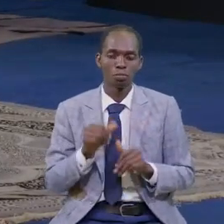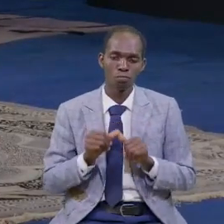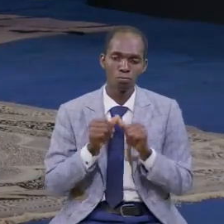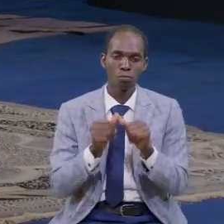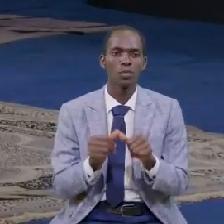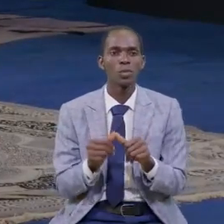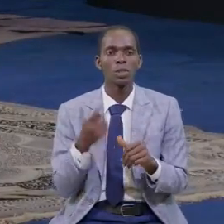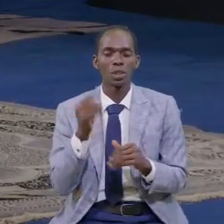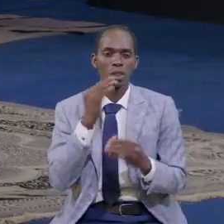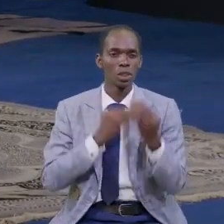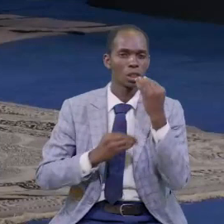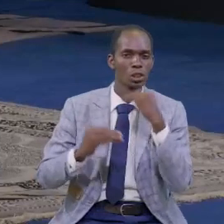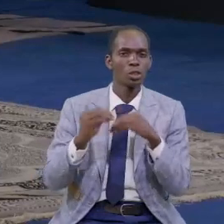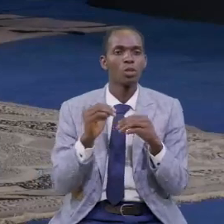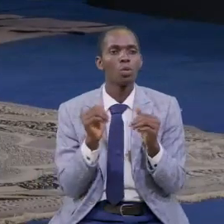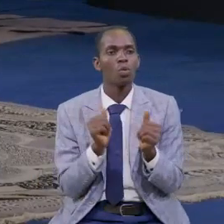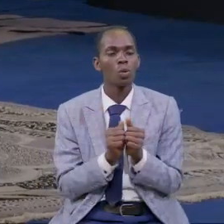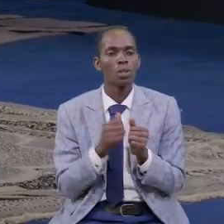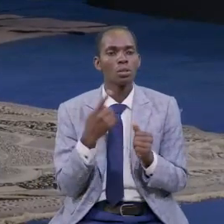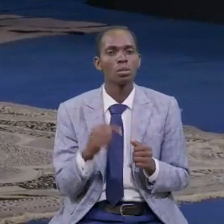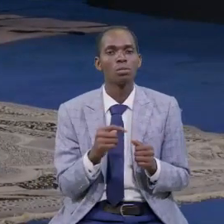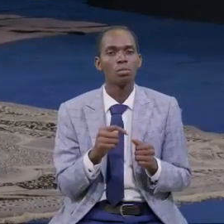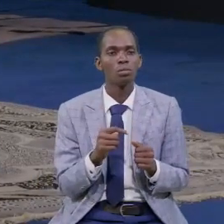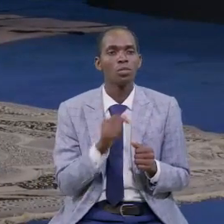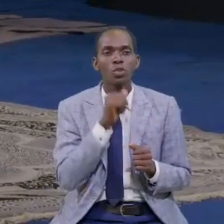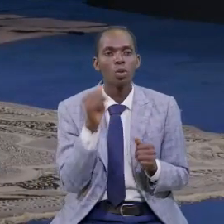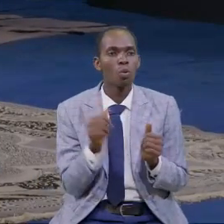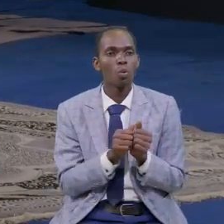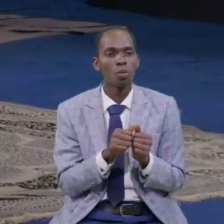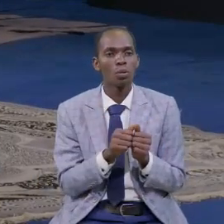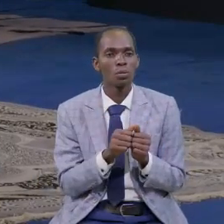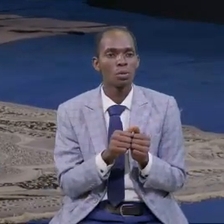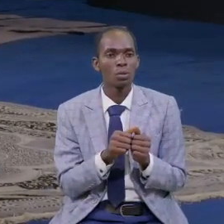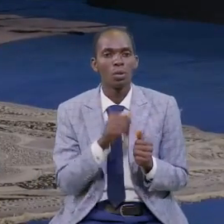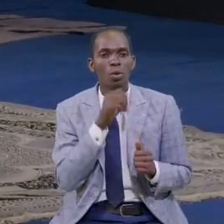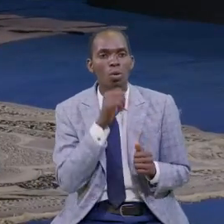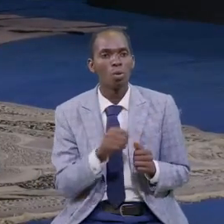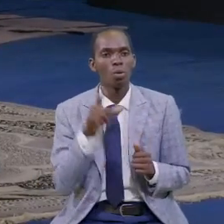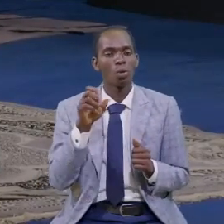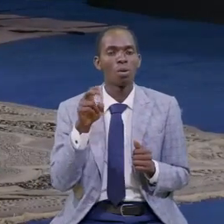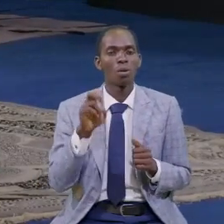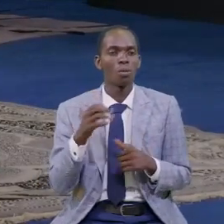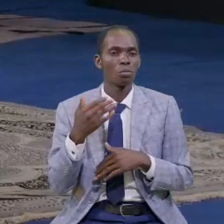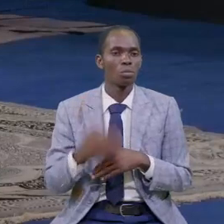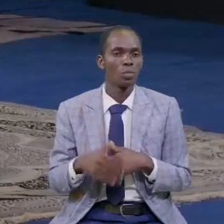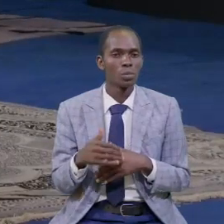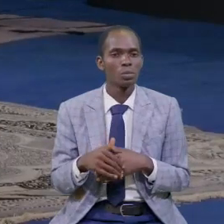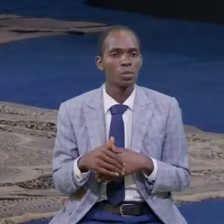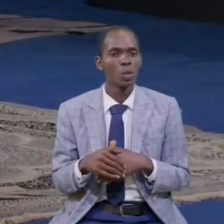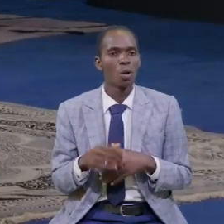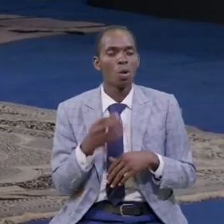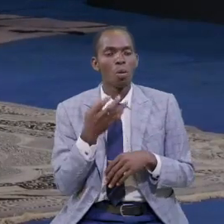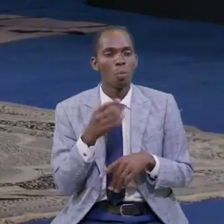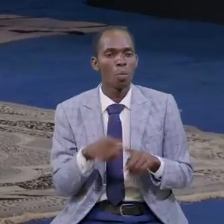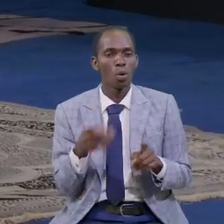of sincerity, of honesty, of transparency and